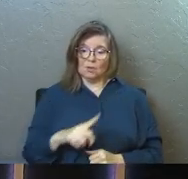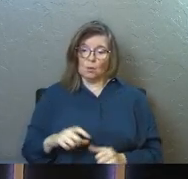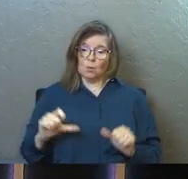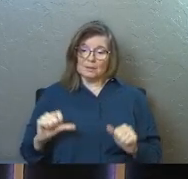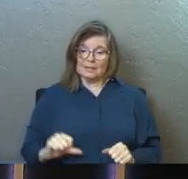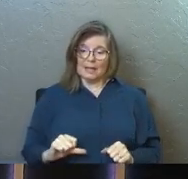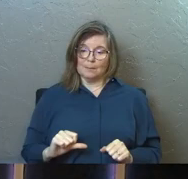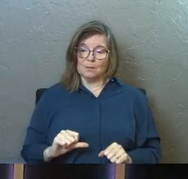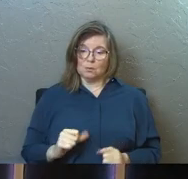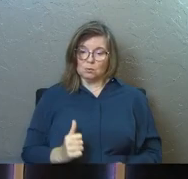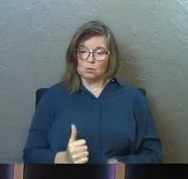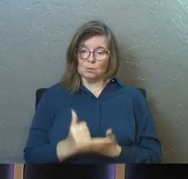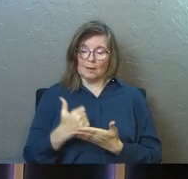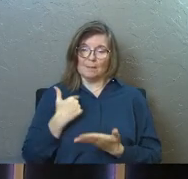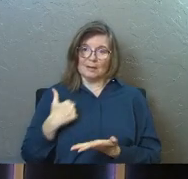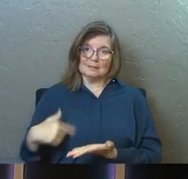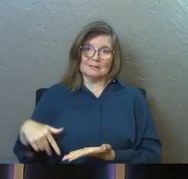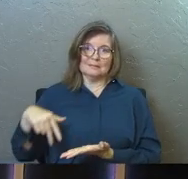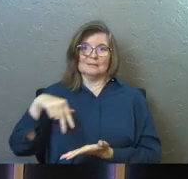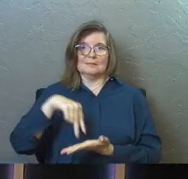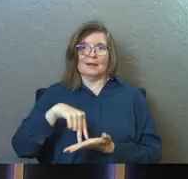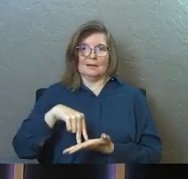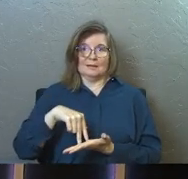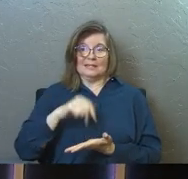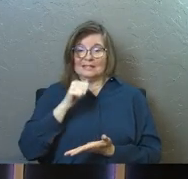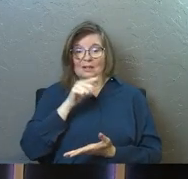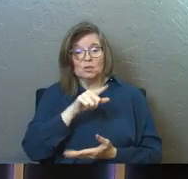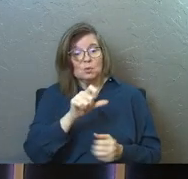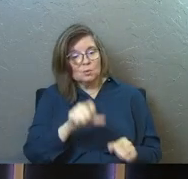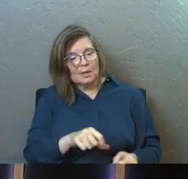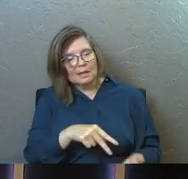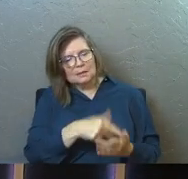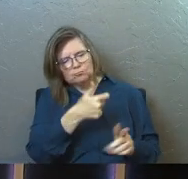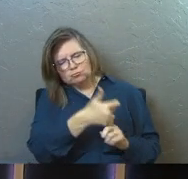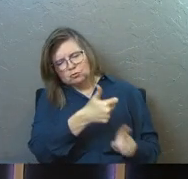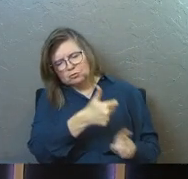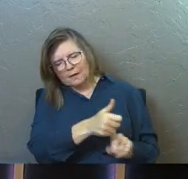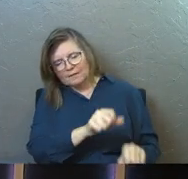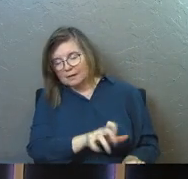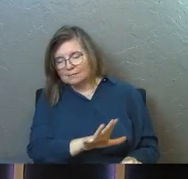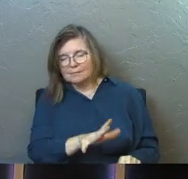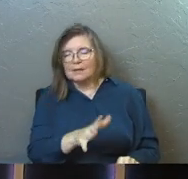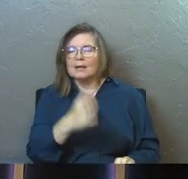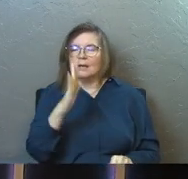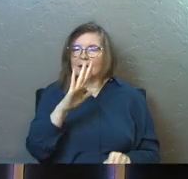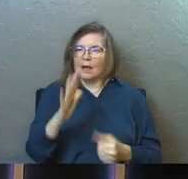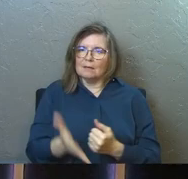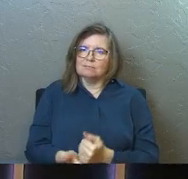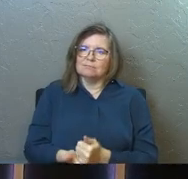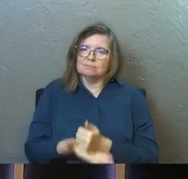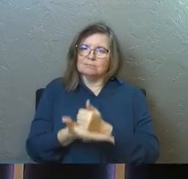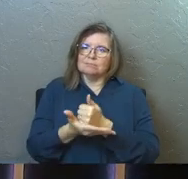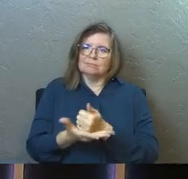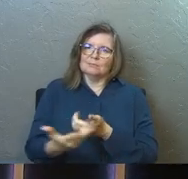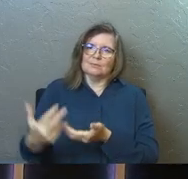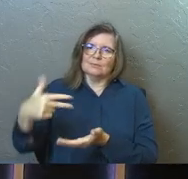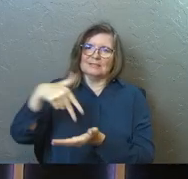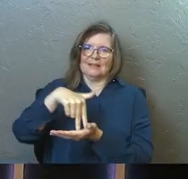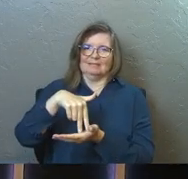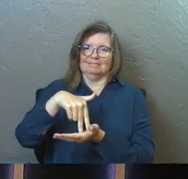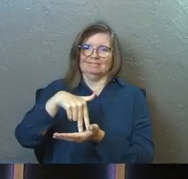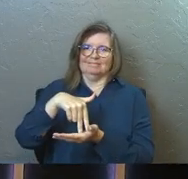Lord is able to make them stand. He doesn't say you're able to stand. He says God is able to make you